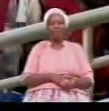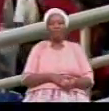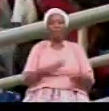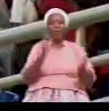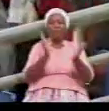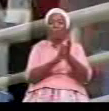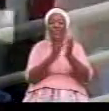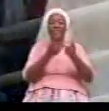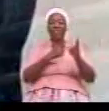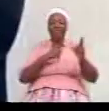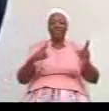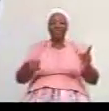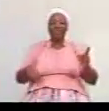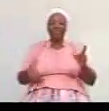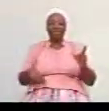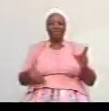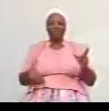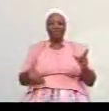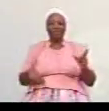Praise the Lord.